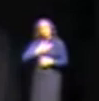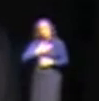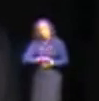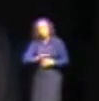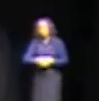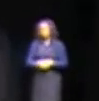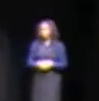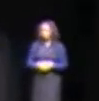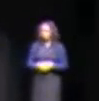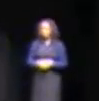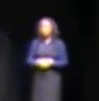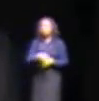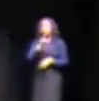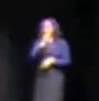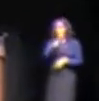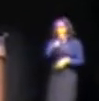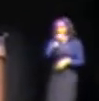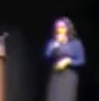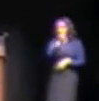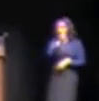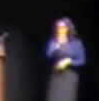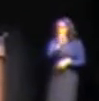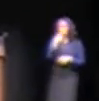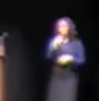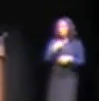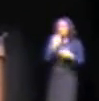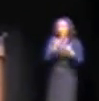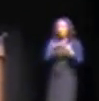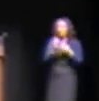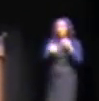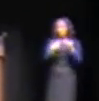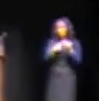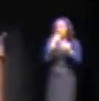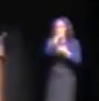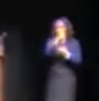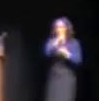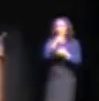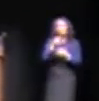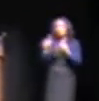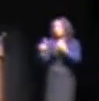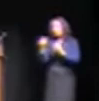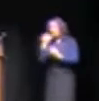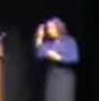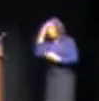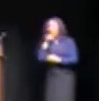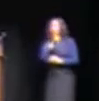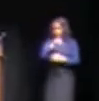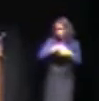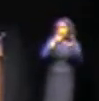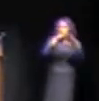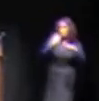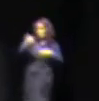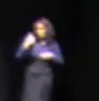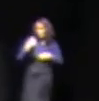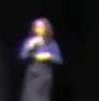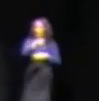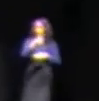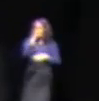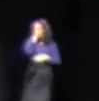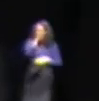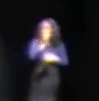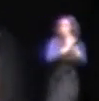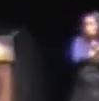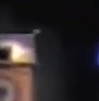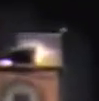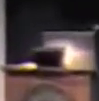Mr. Lyles told me some things about him that no one knew. He had been troubled. He had been in trouble. He was on the verge of going to prison himself. That helped to create